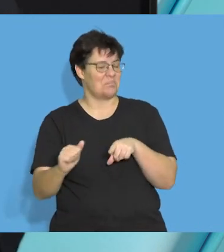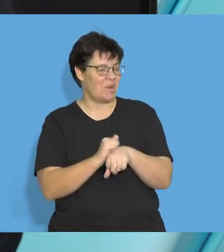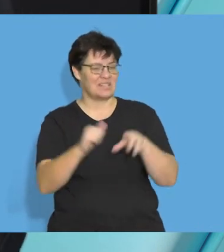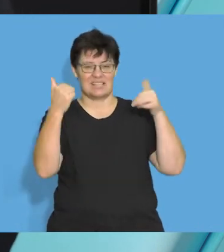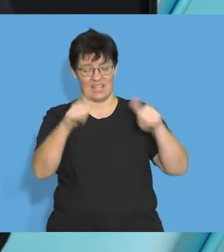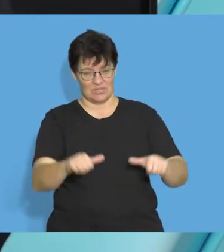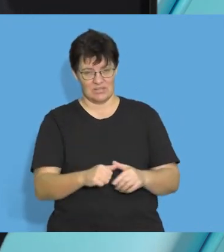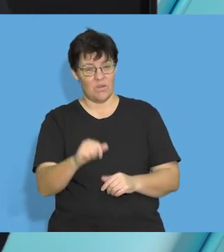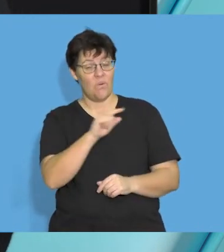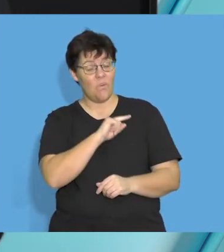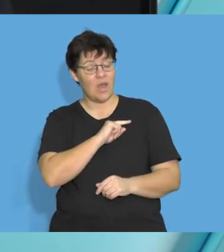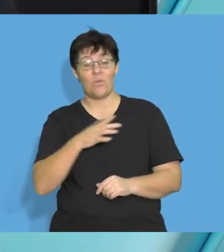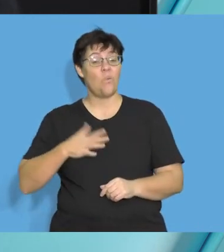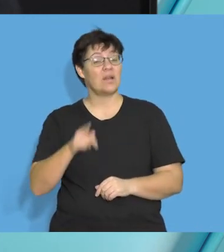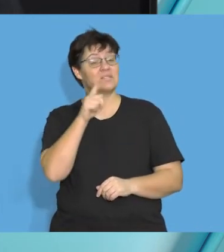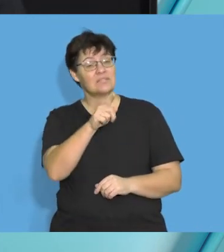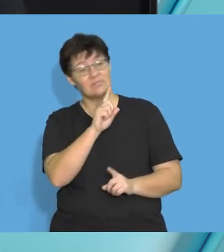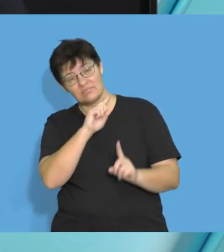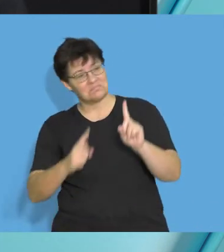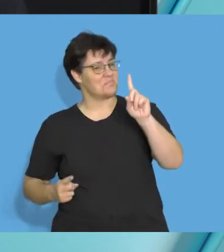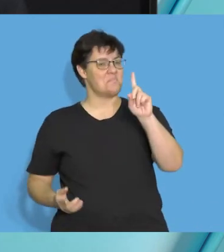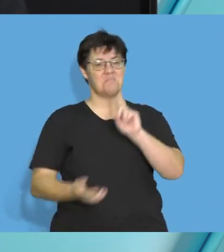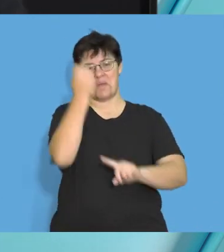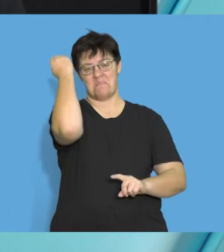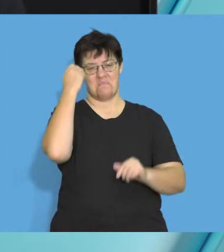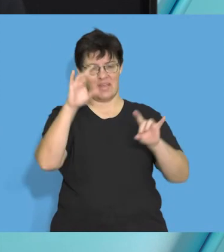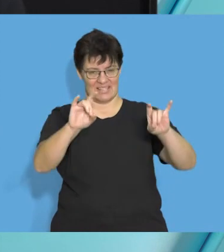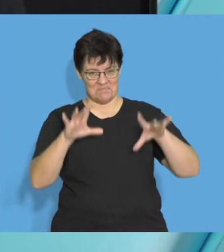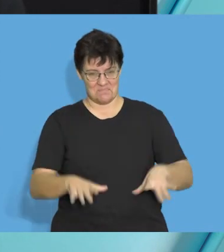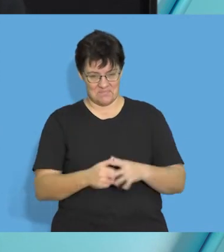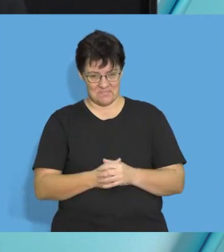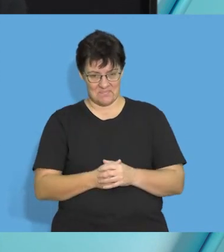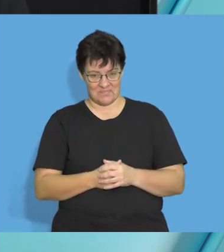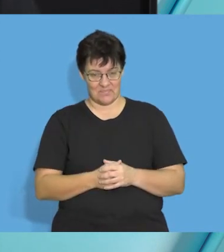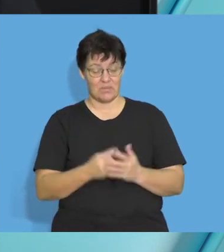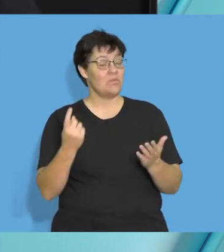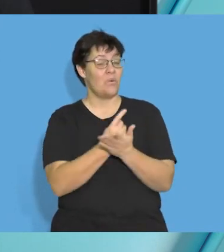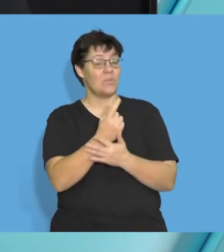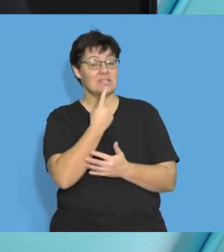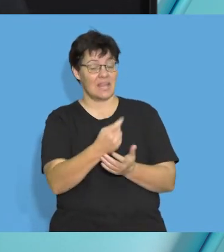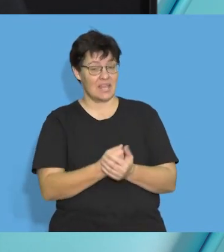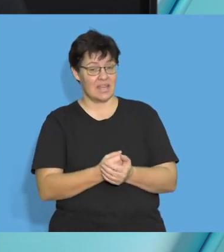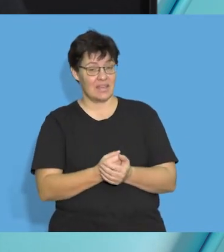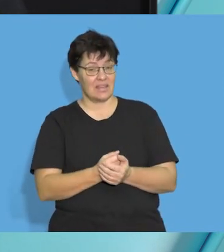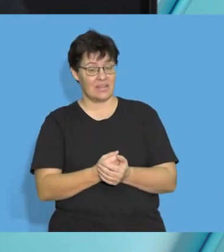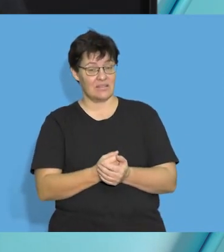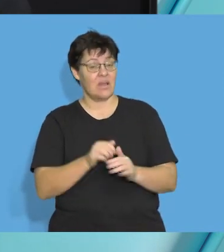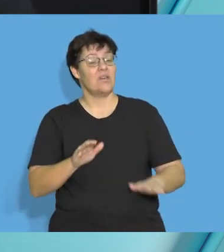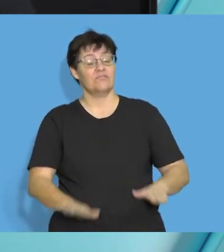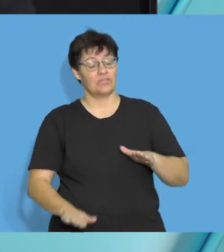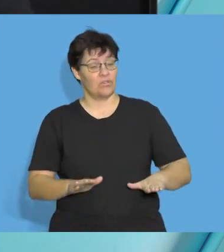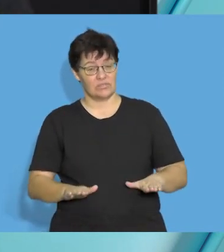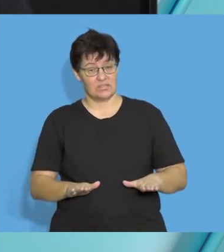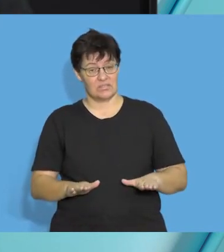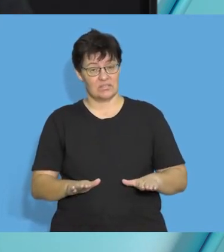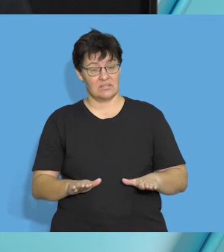because we want you to ace your exam, right? Remember what we always say? Keep your feet on the ground. You